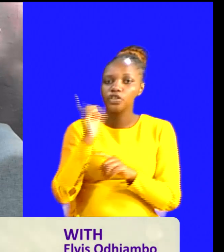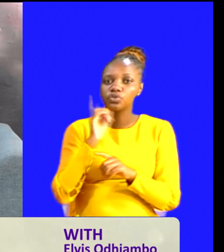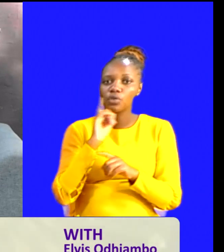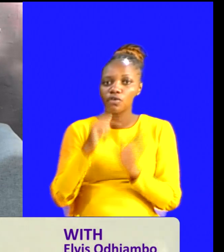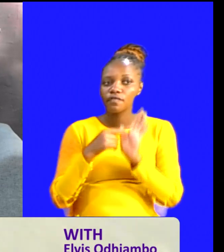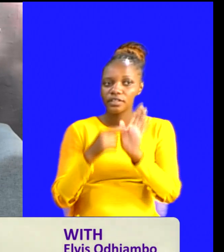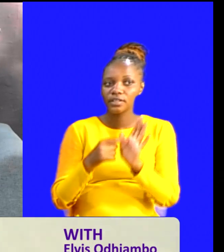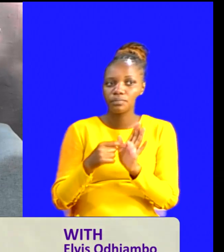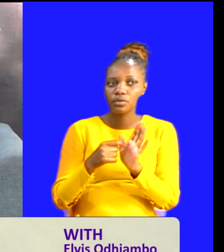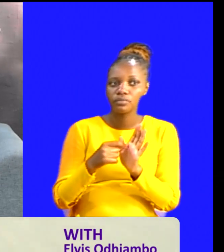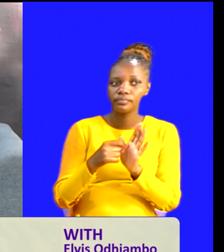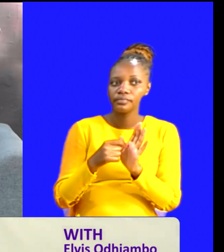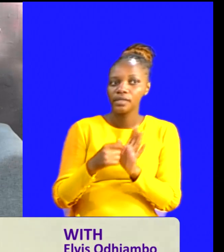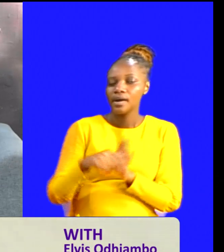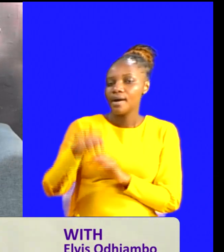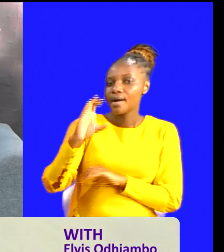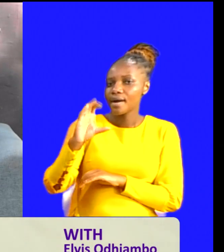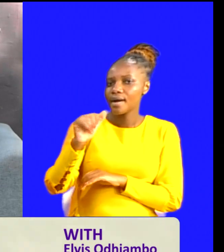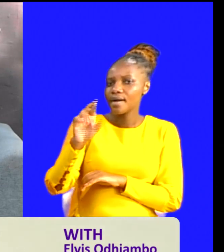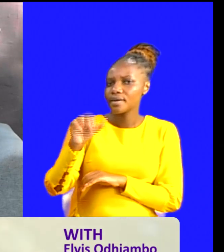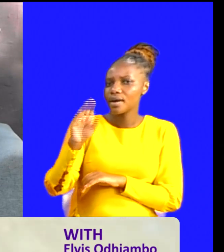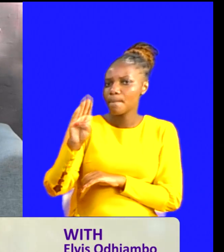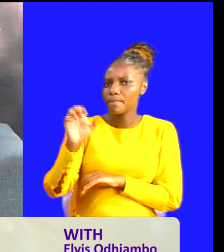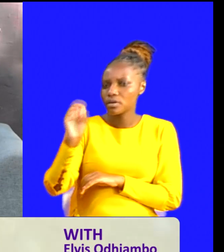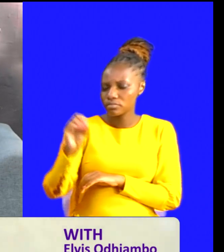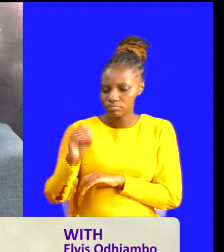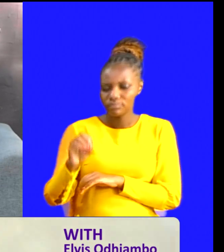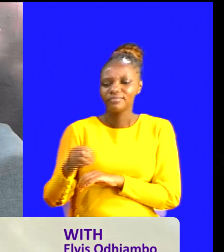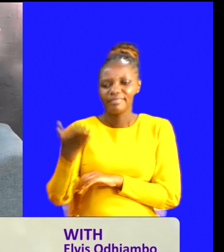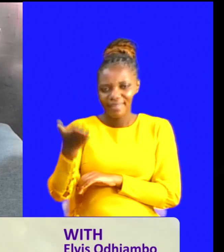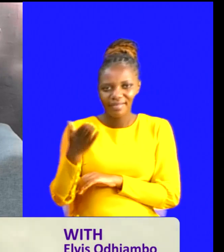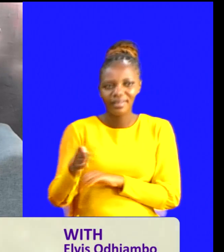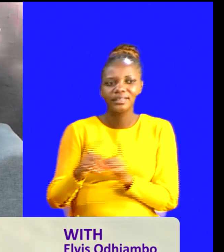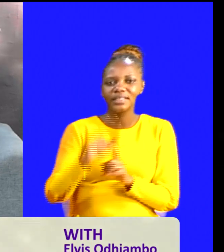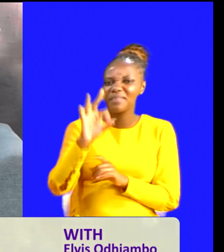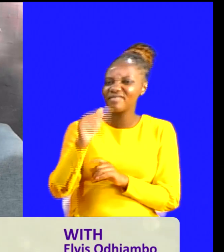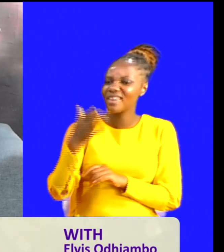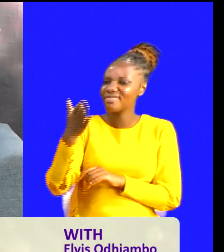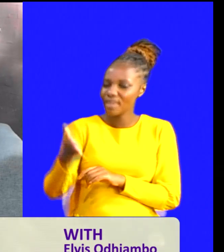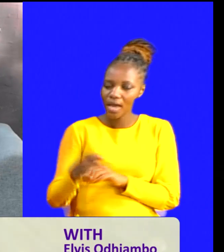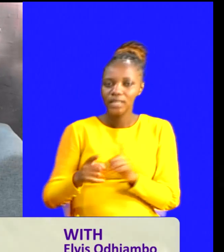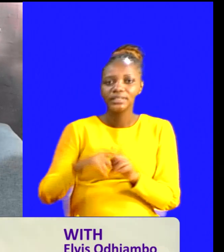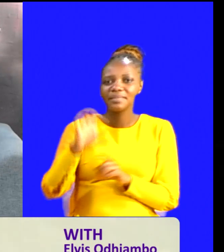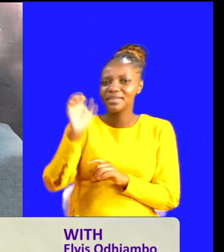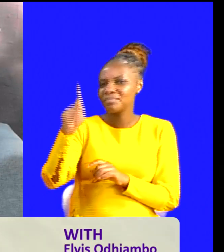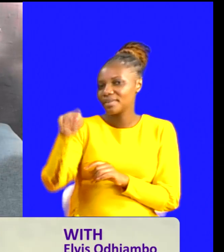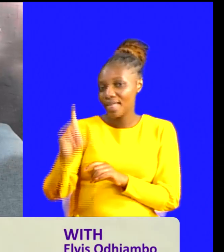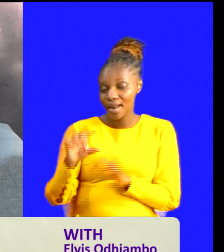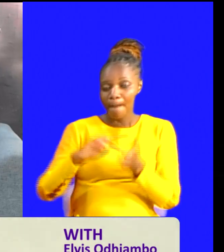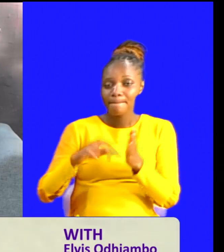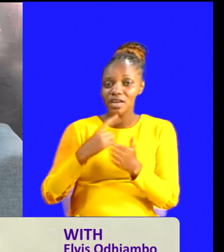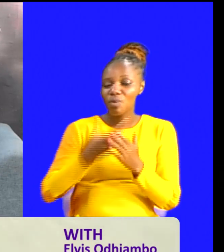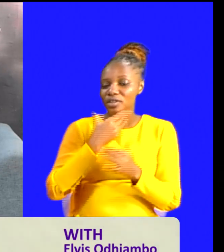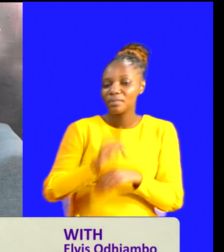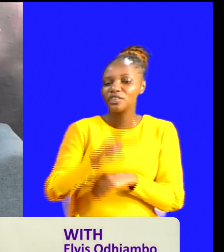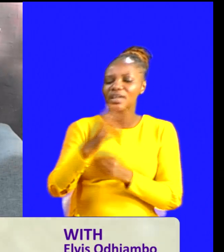Carabao Cup, they're still inside there. FA Cup, they're also still in it. So not forgetting the Premier League as well. So they need